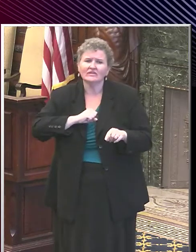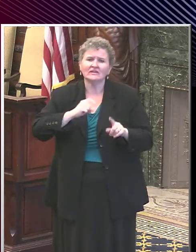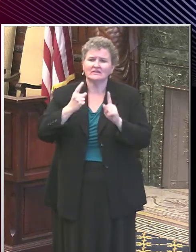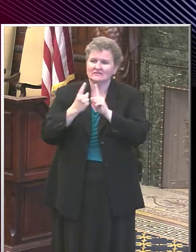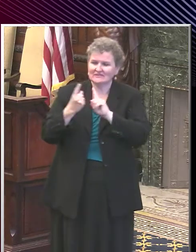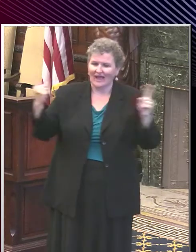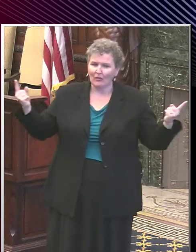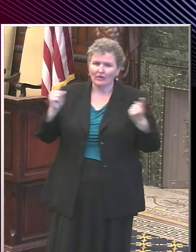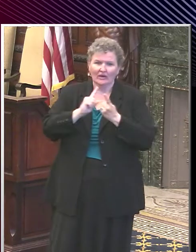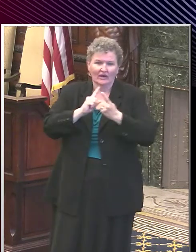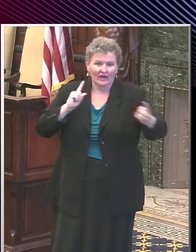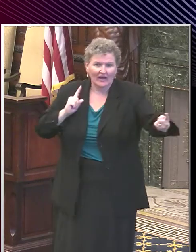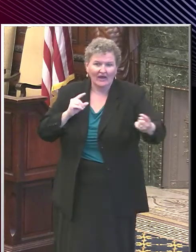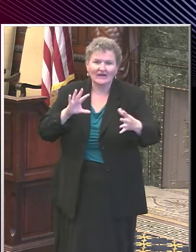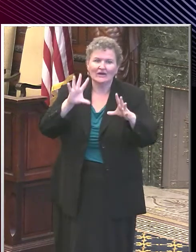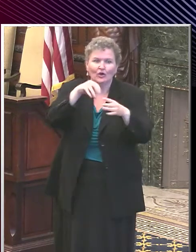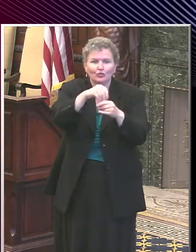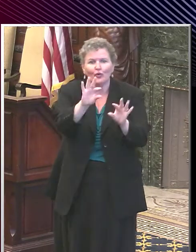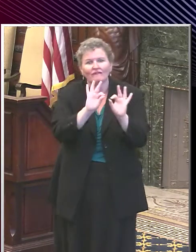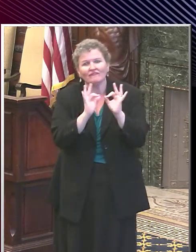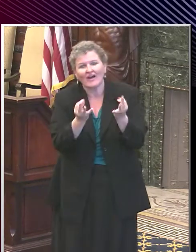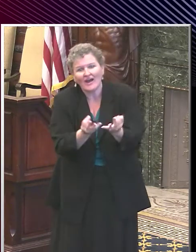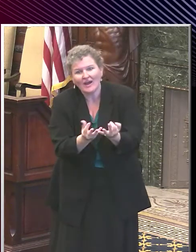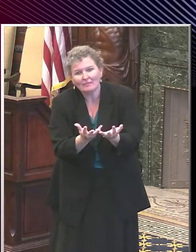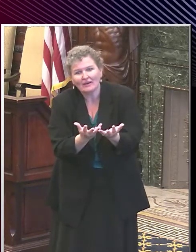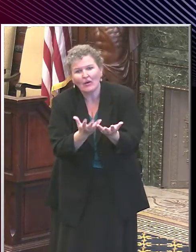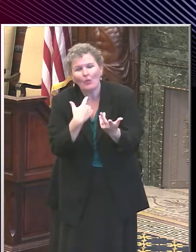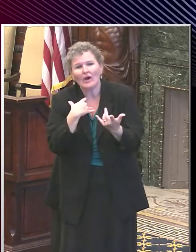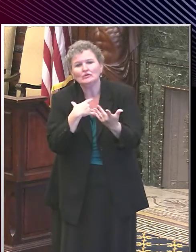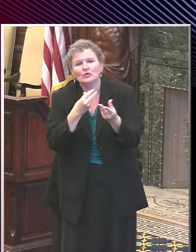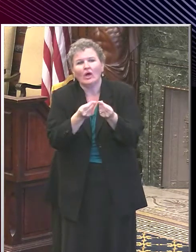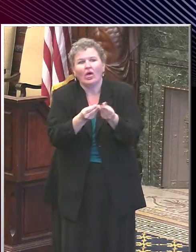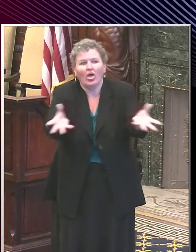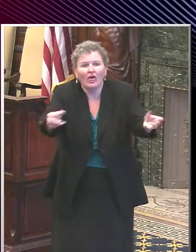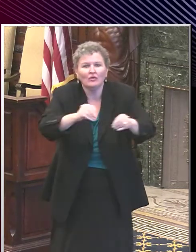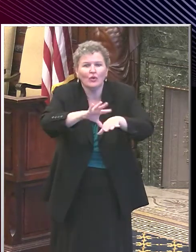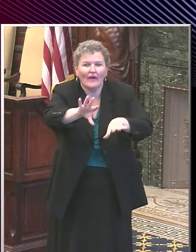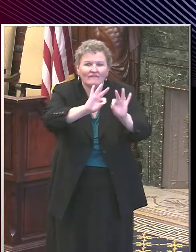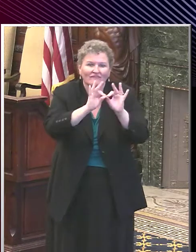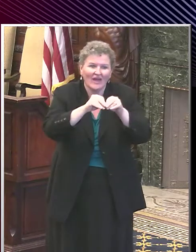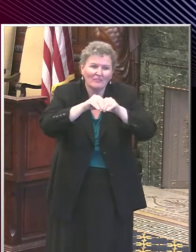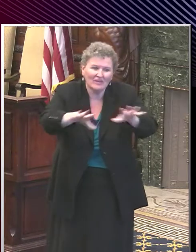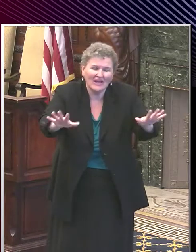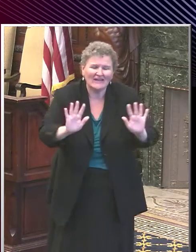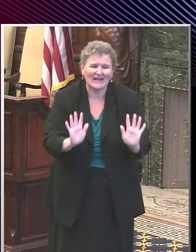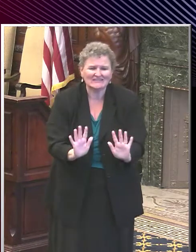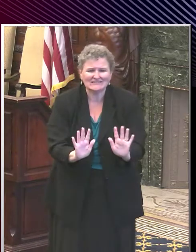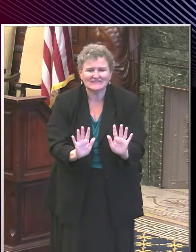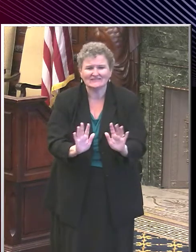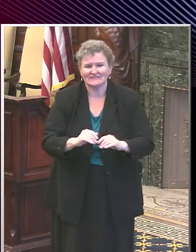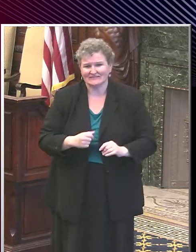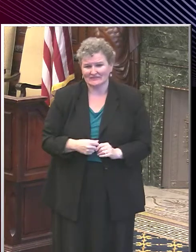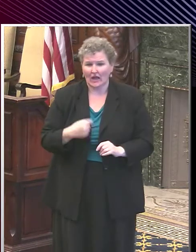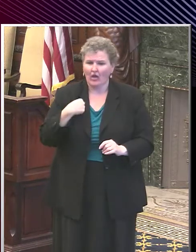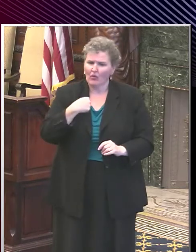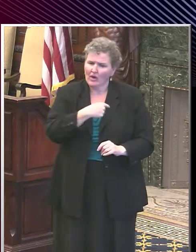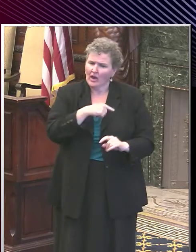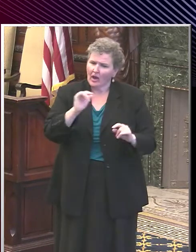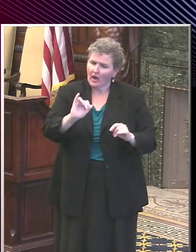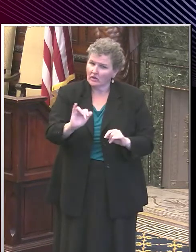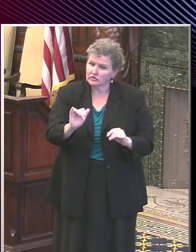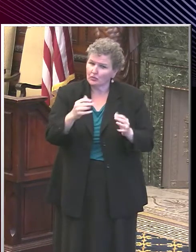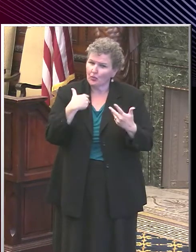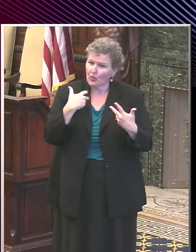your relatives. You don't want to pass the infection on to them. Now, we are already